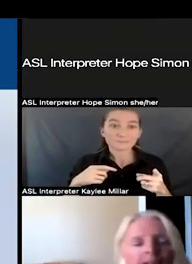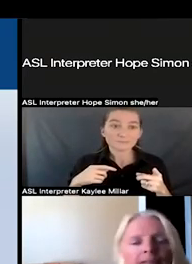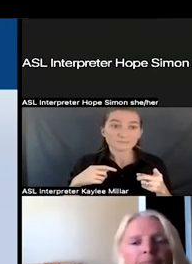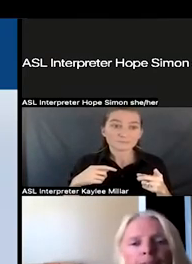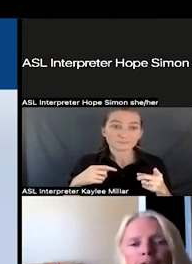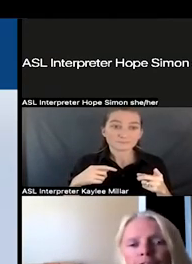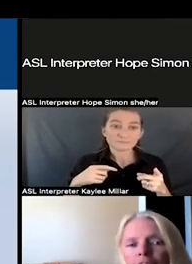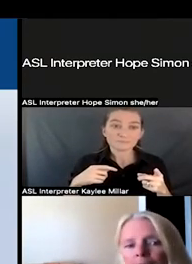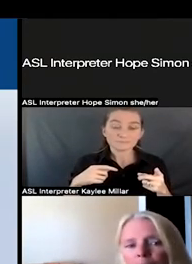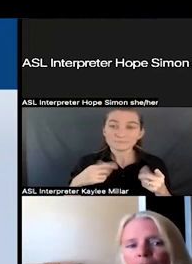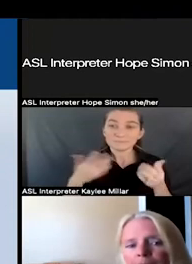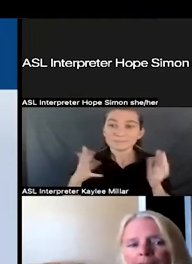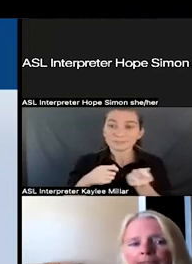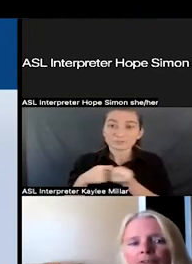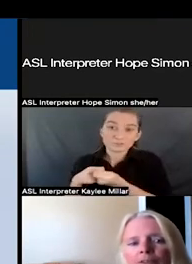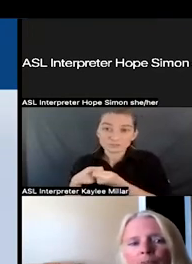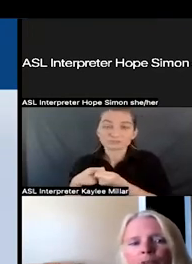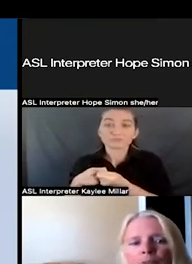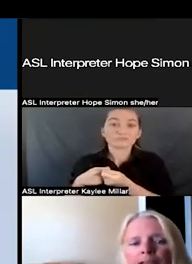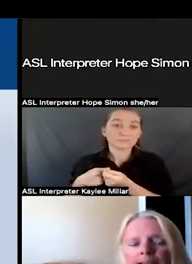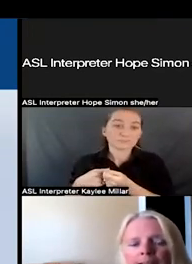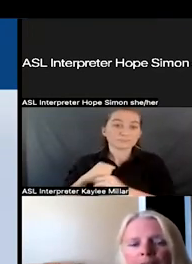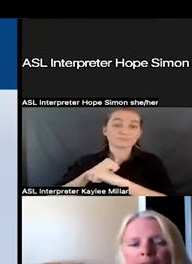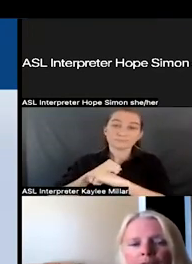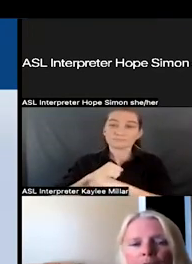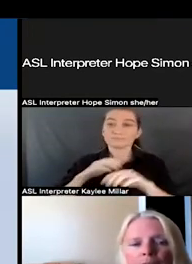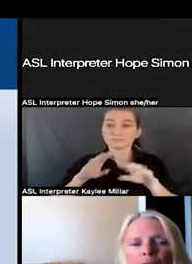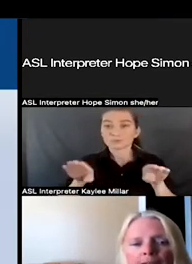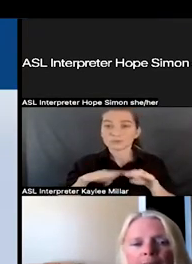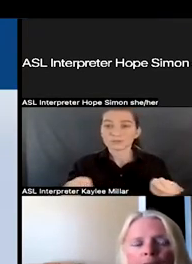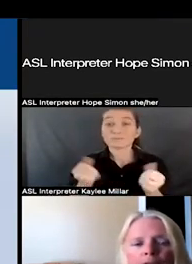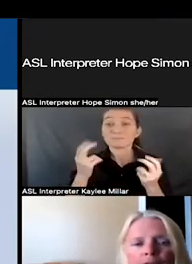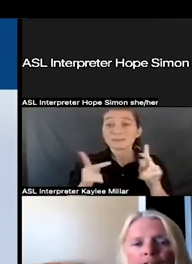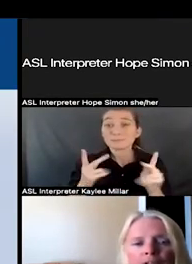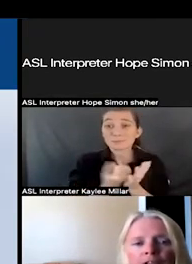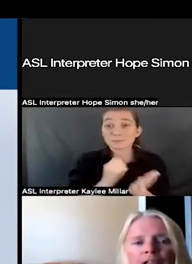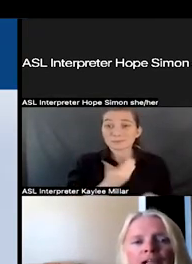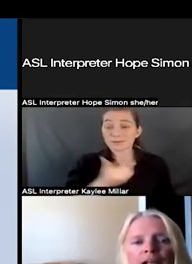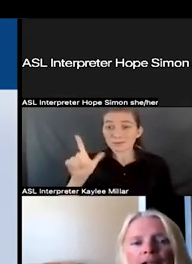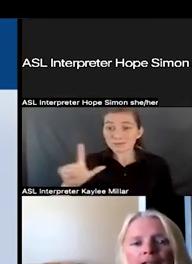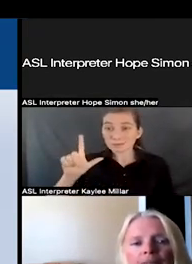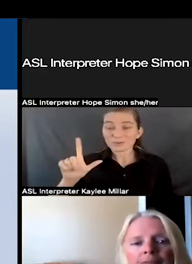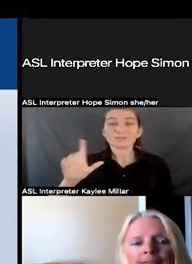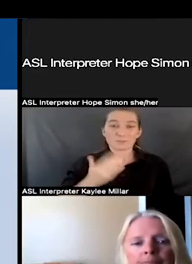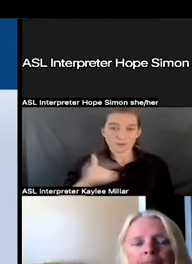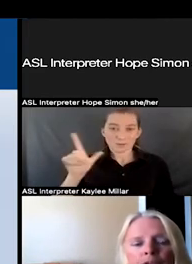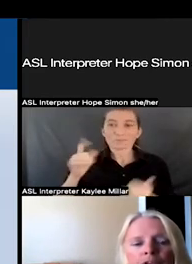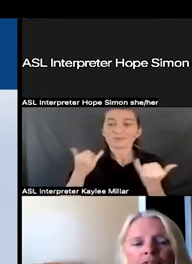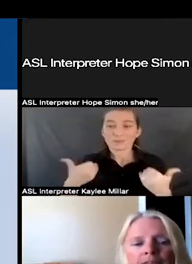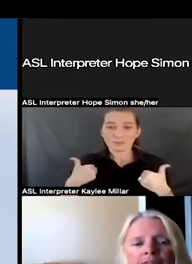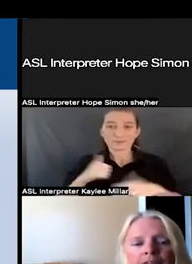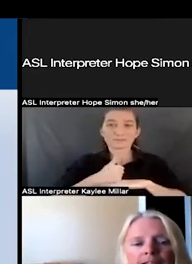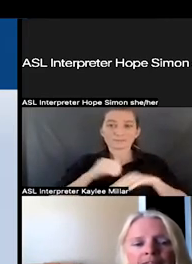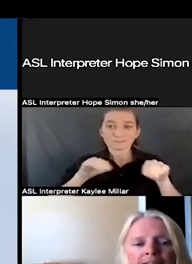A lot of people use our library, and so this will protect them if an earthquake would happen while they're there. These